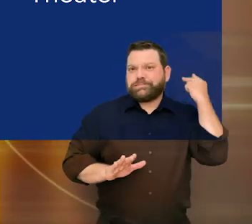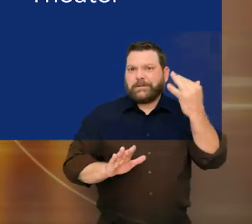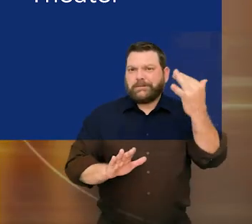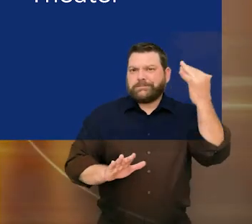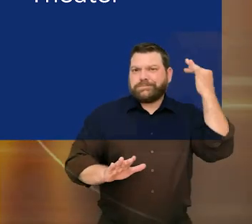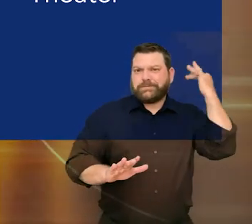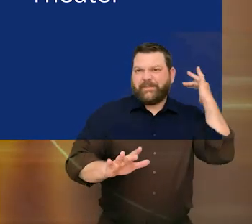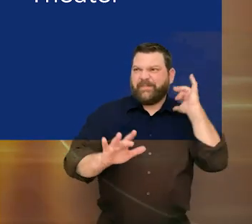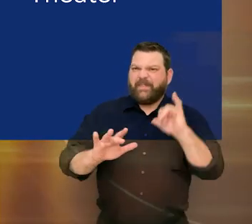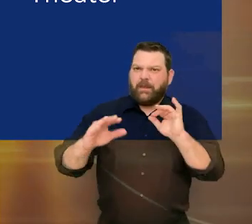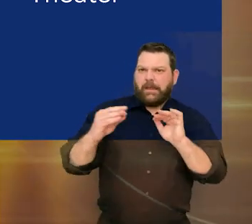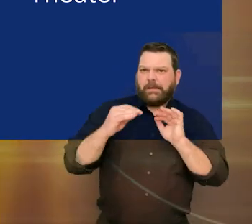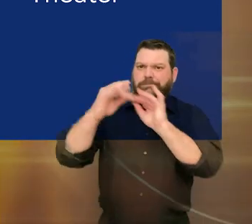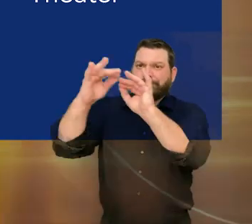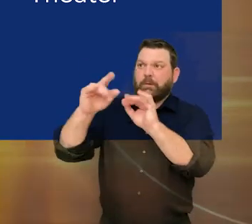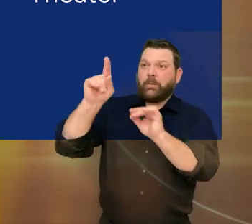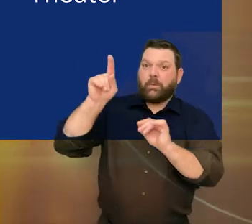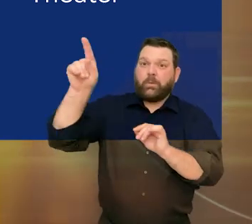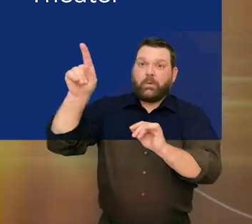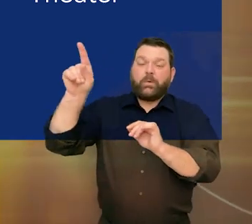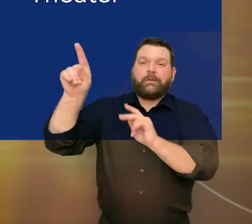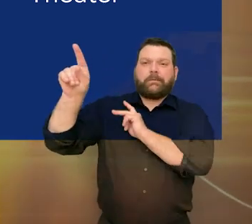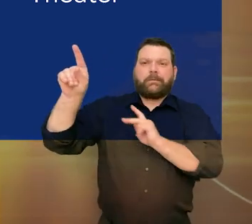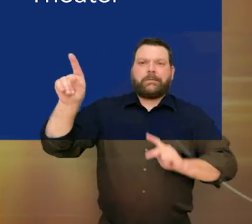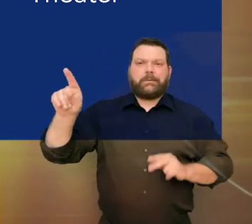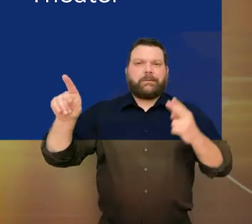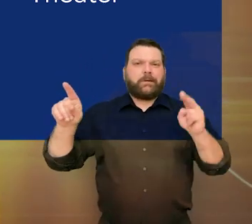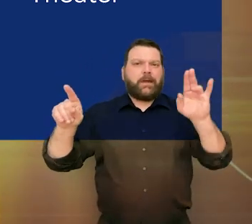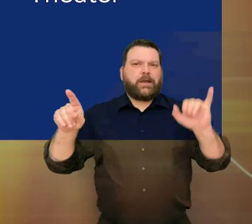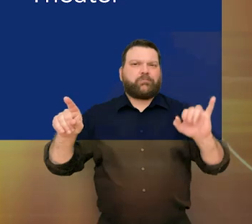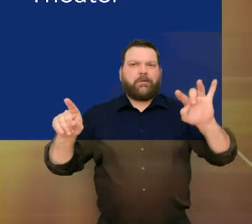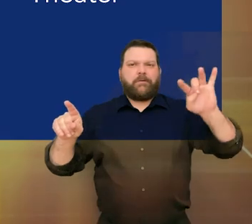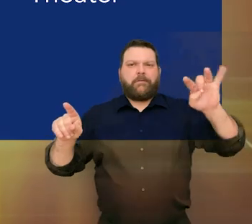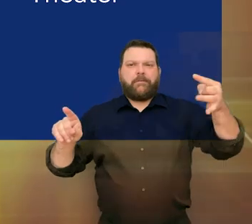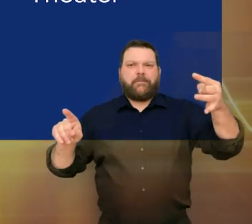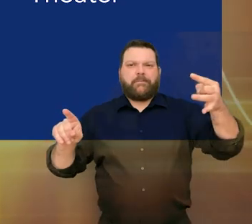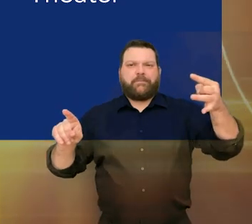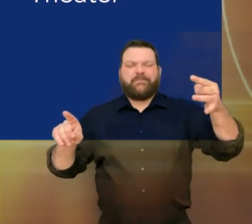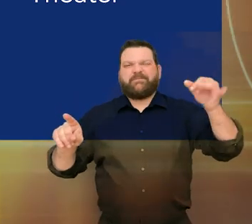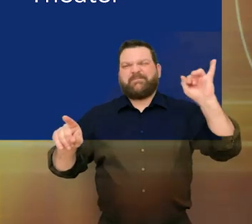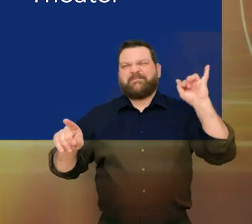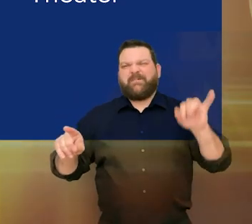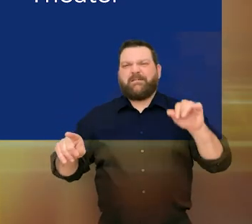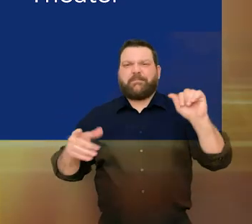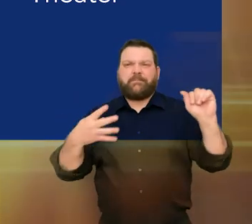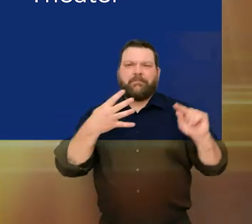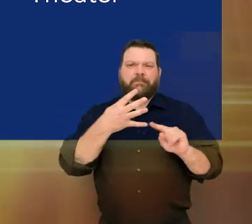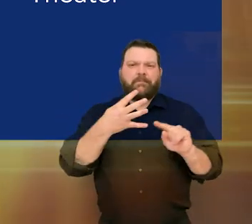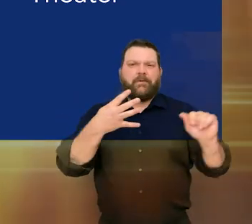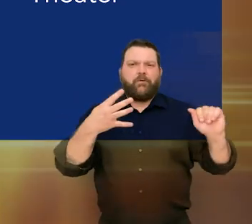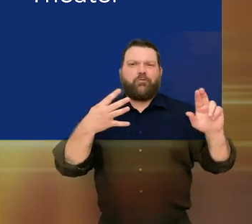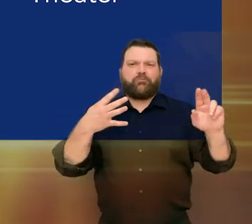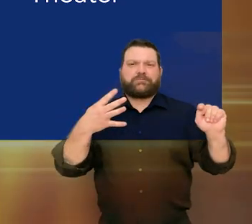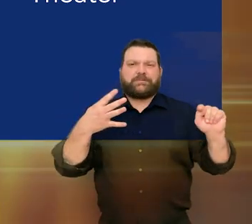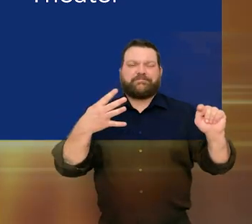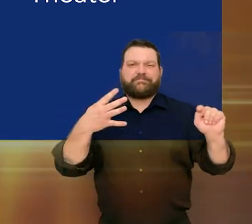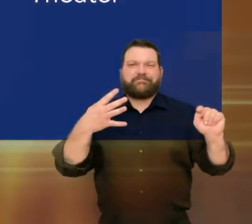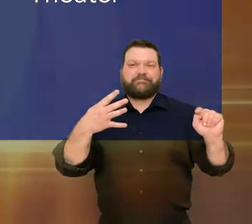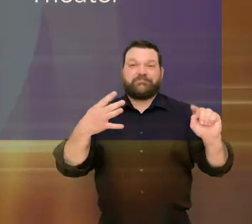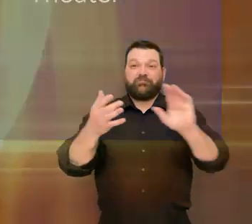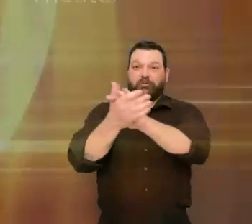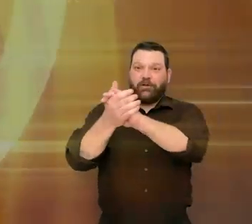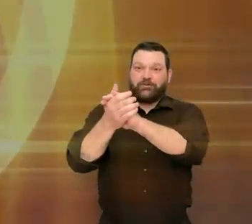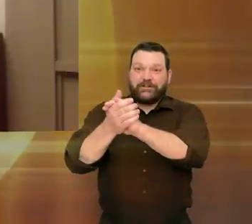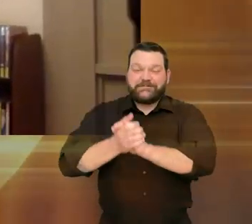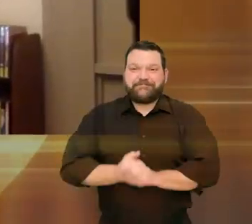them, reaching back across the centuries to assert themselves against Henry VIII. Brought to Cambridge by the American Repertory